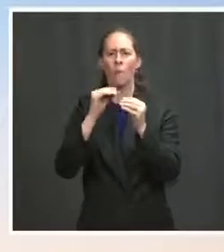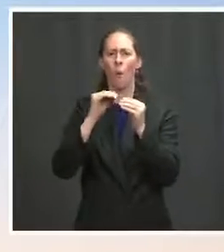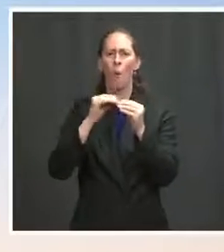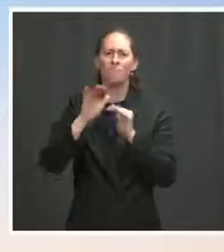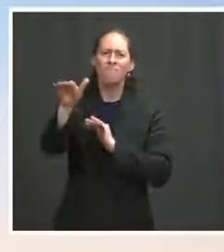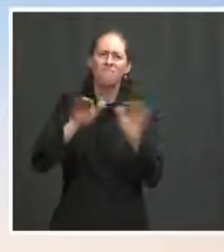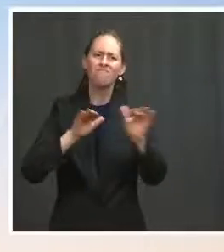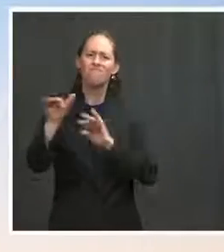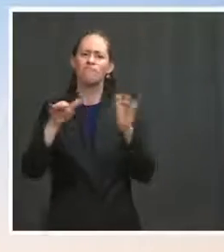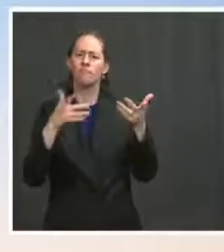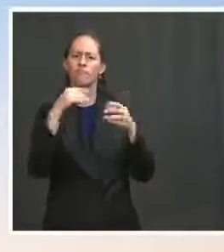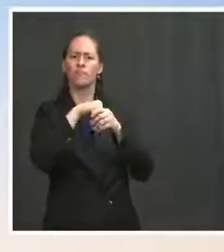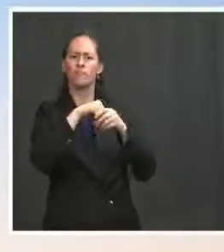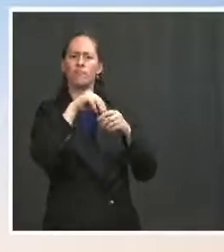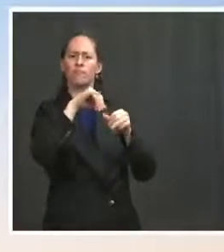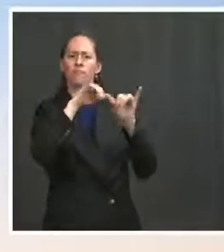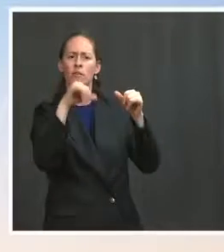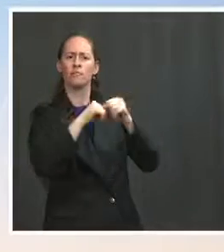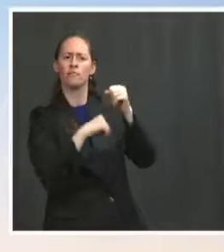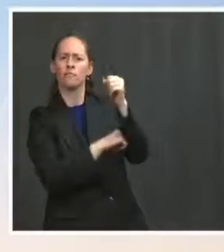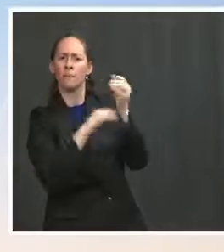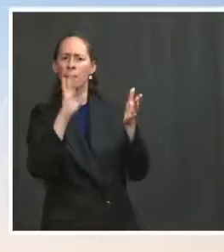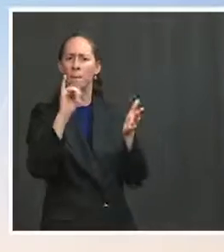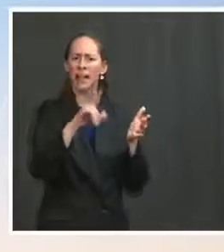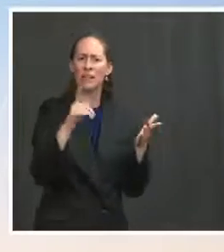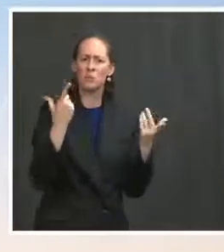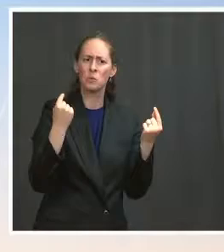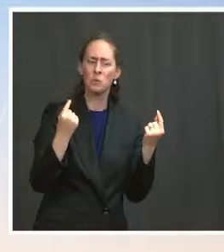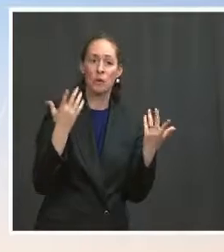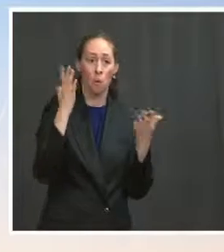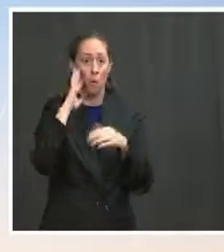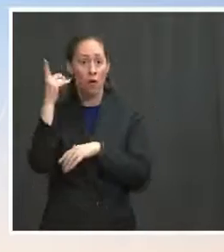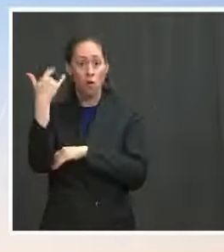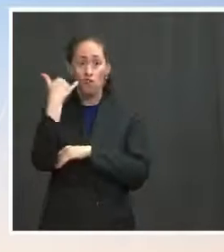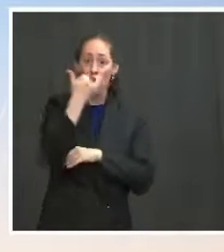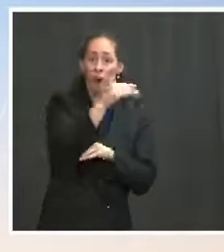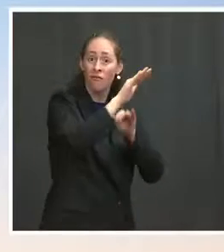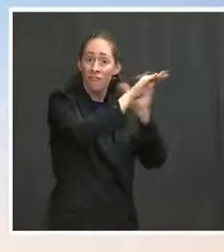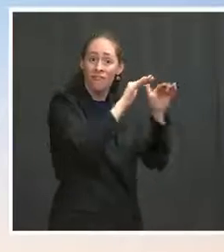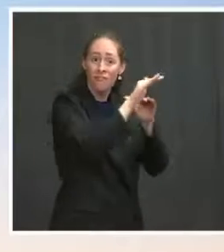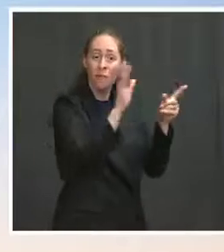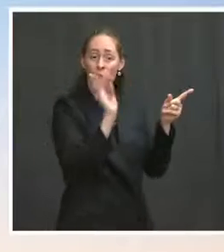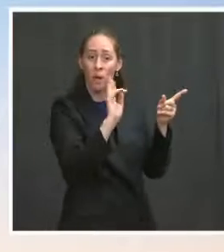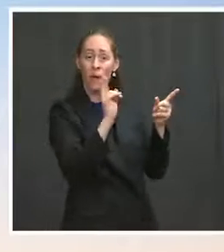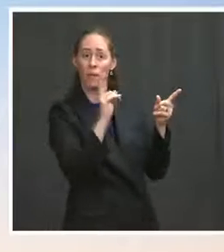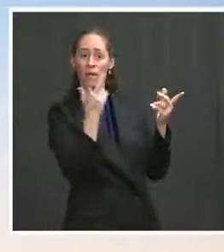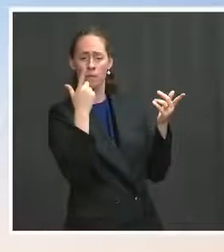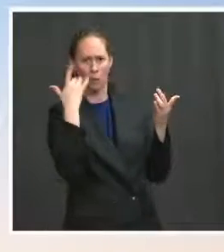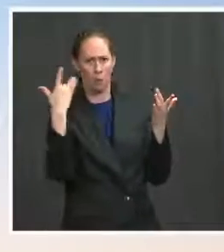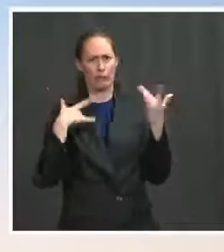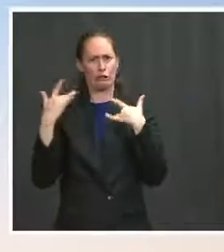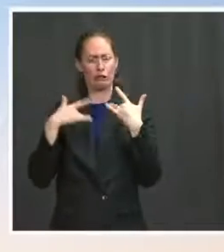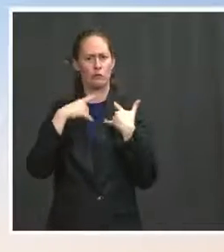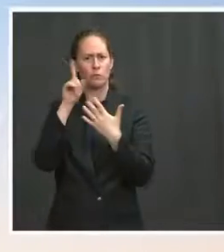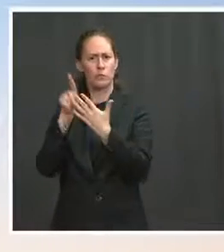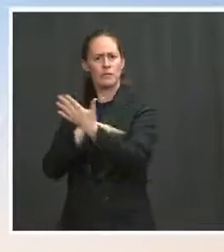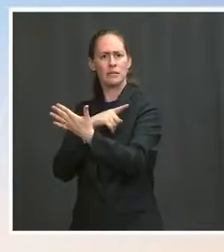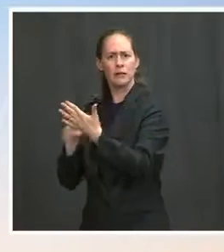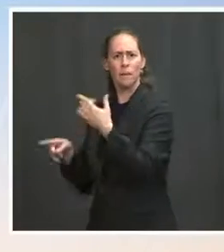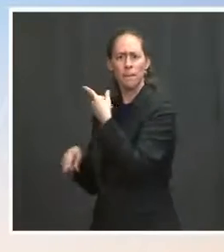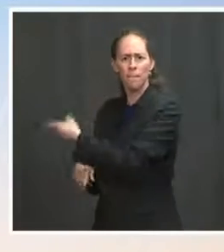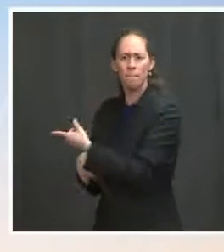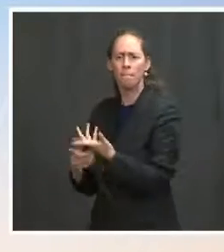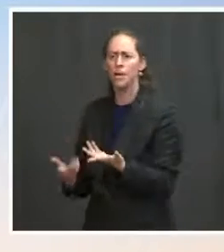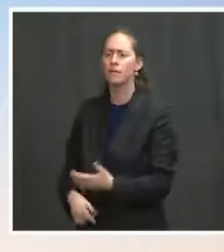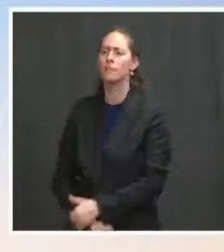Can we expect him to be on the phone with Republicans that have expressed concerns about his comments yesterday, or? You can expect, as is